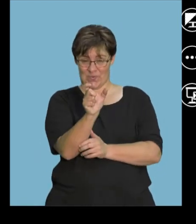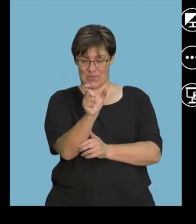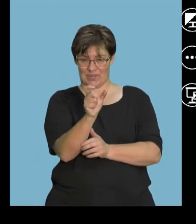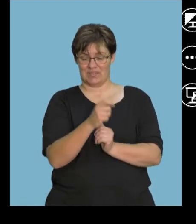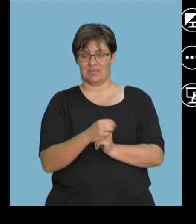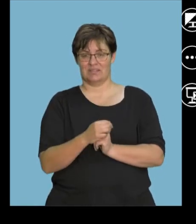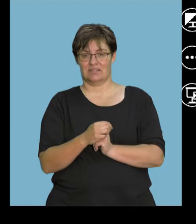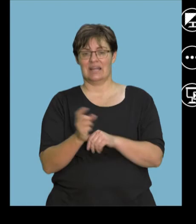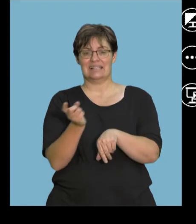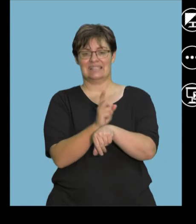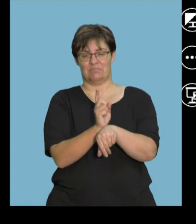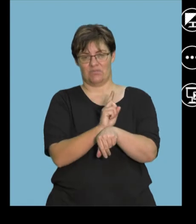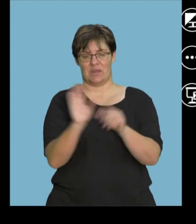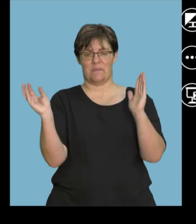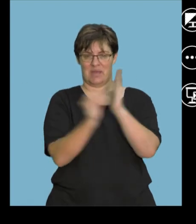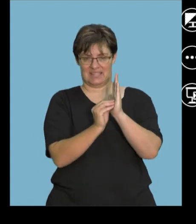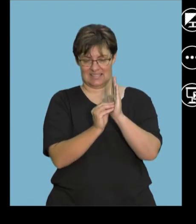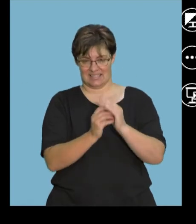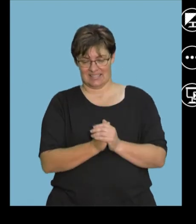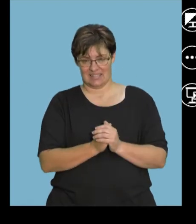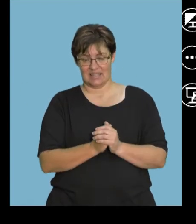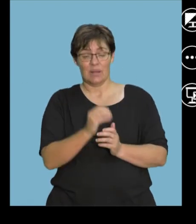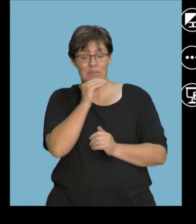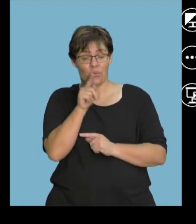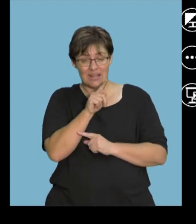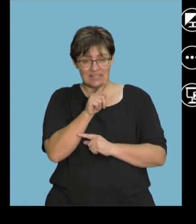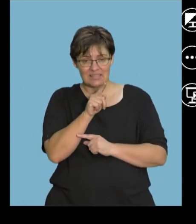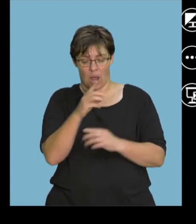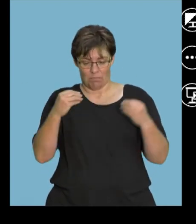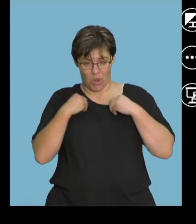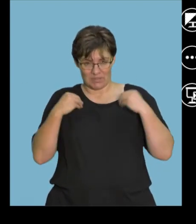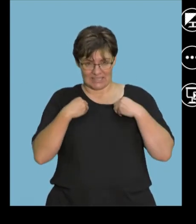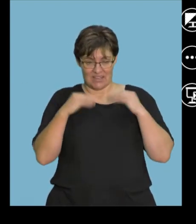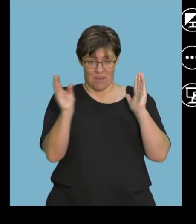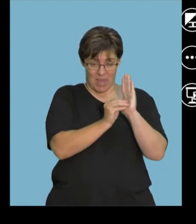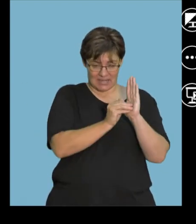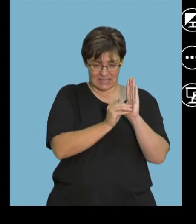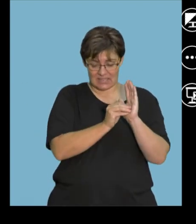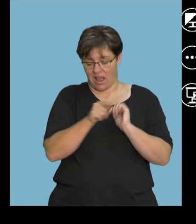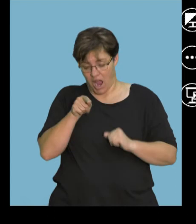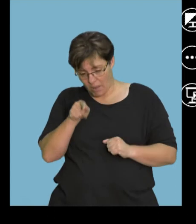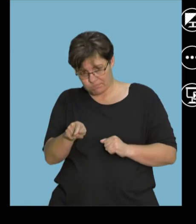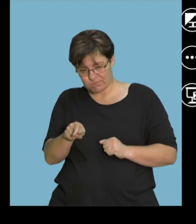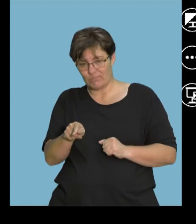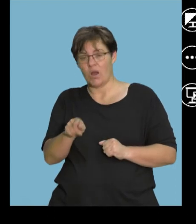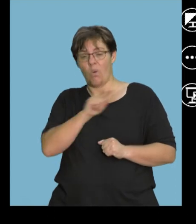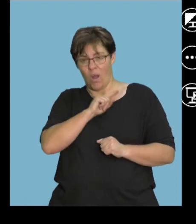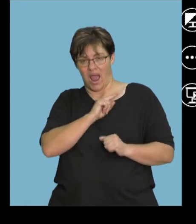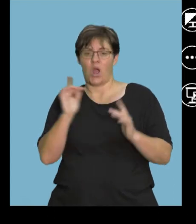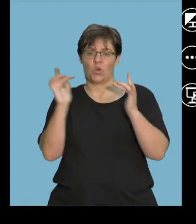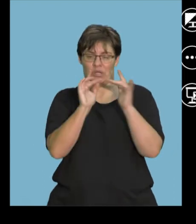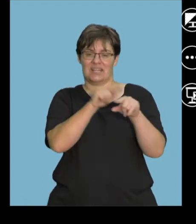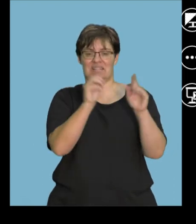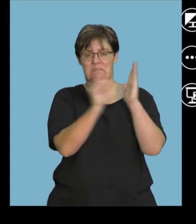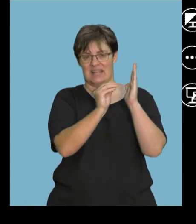term that we have now is temporary magnets. It means these magnetic properties only